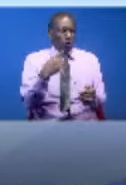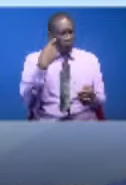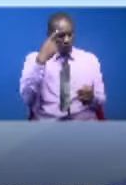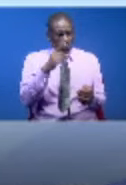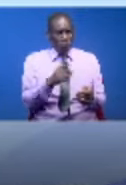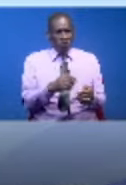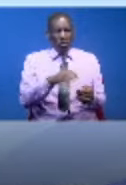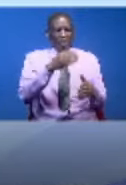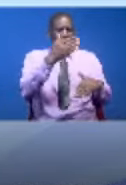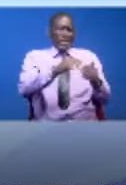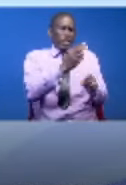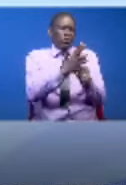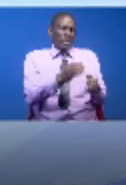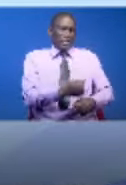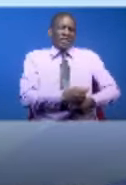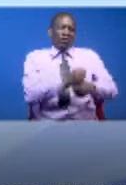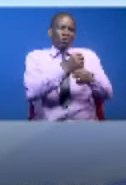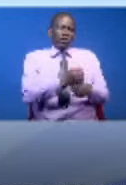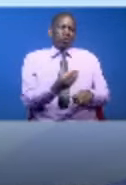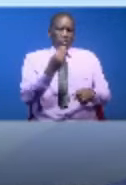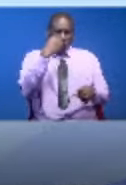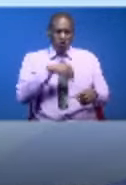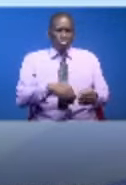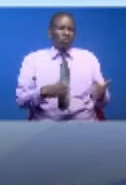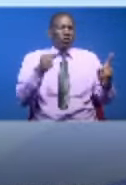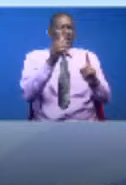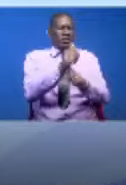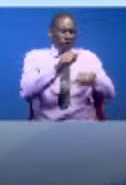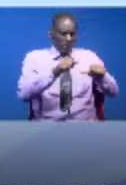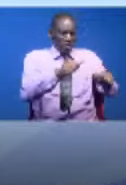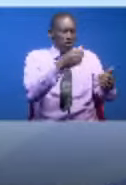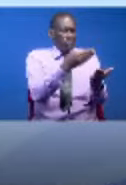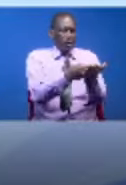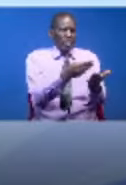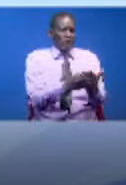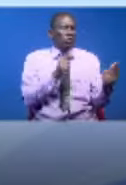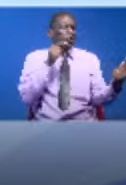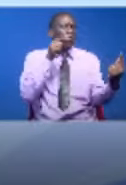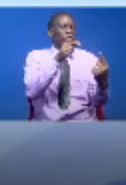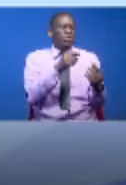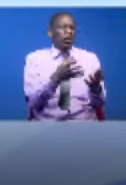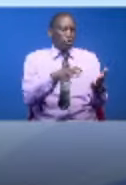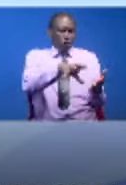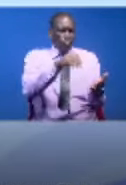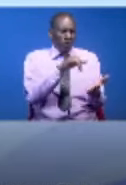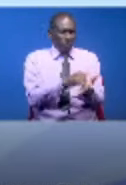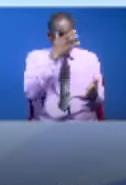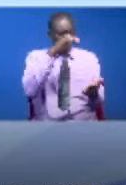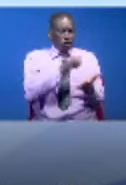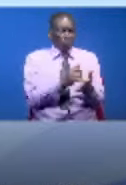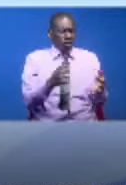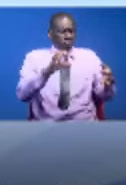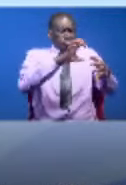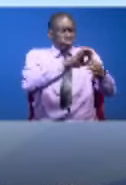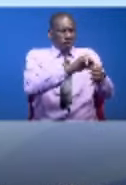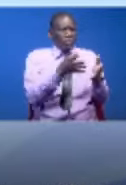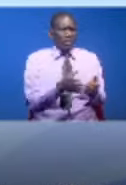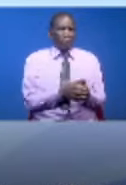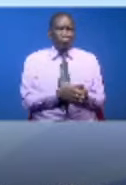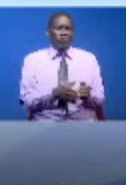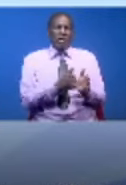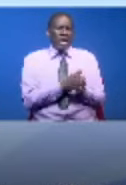users and stakeholders to consume to achieve their sustainable finance goals. So you find that because of that blended component, and